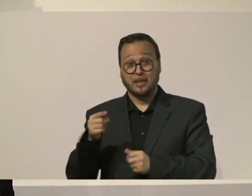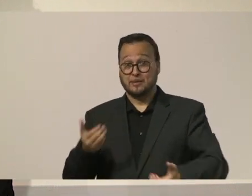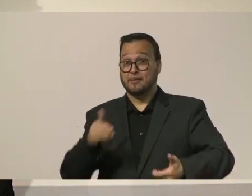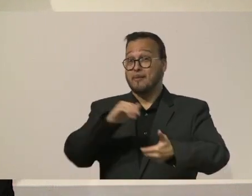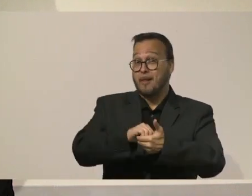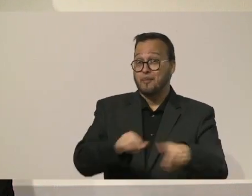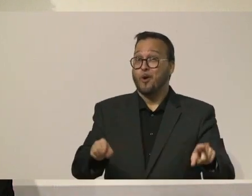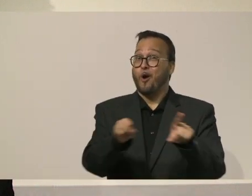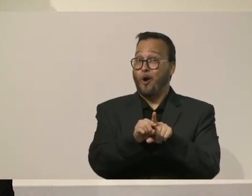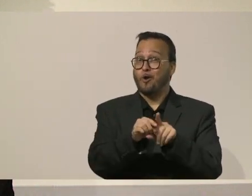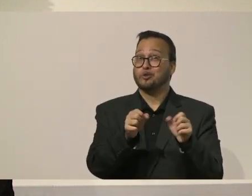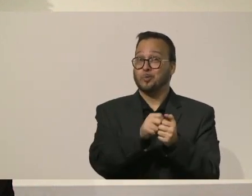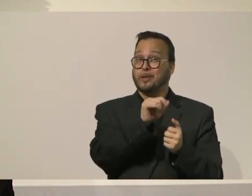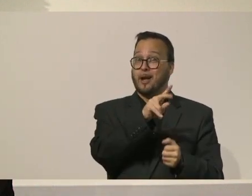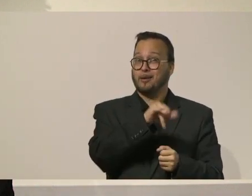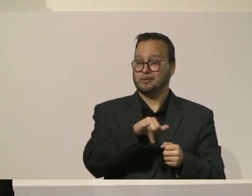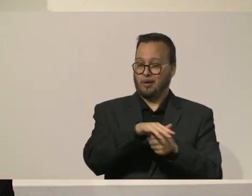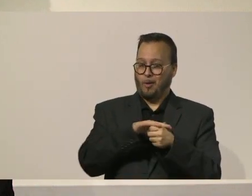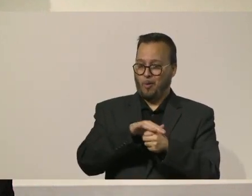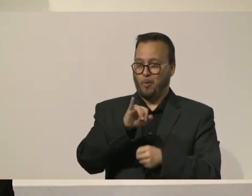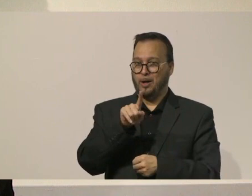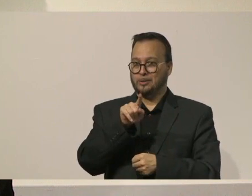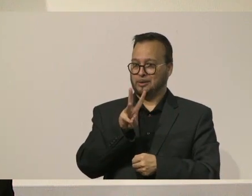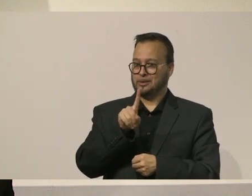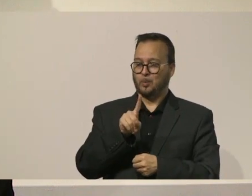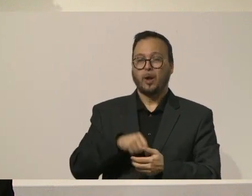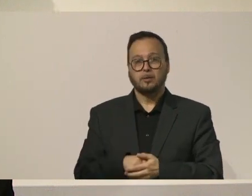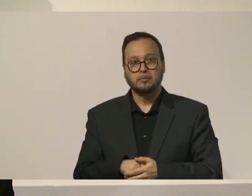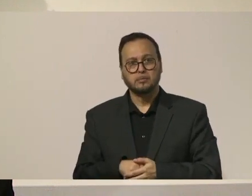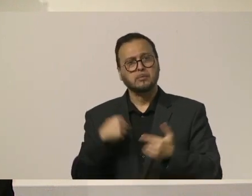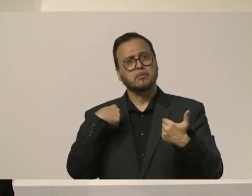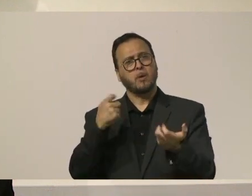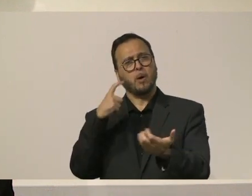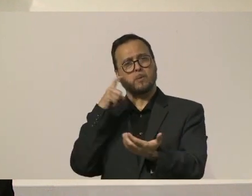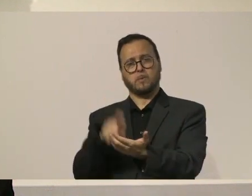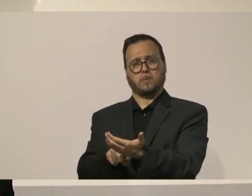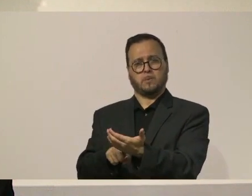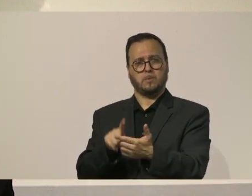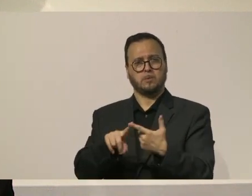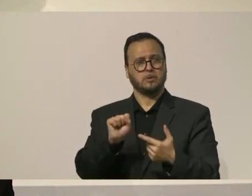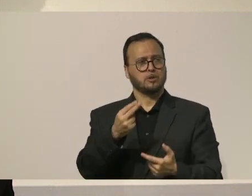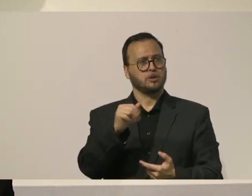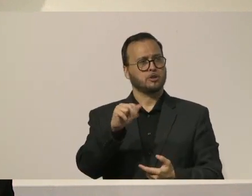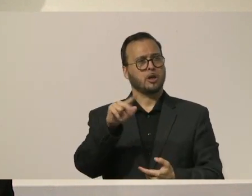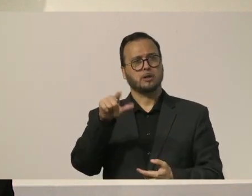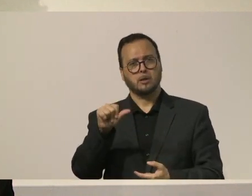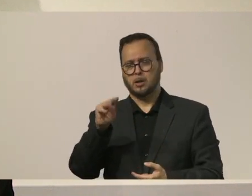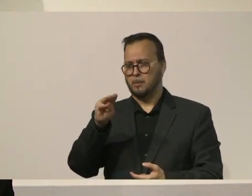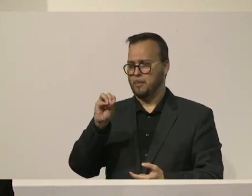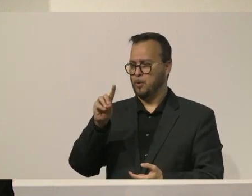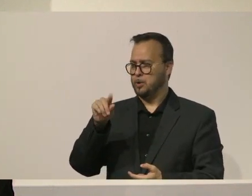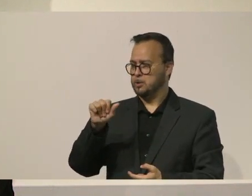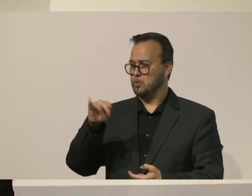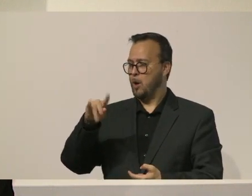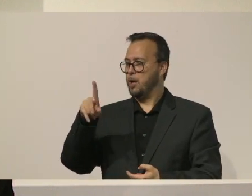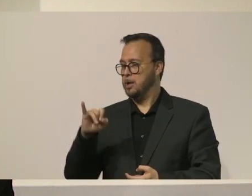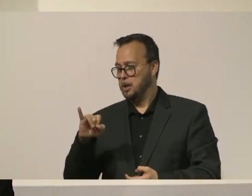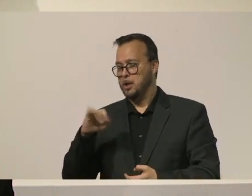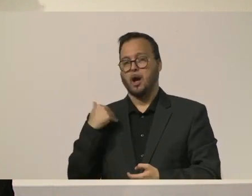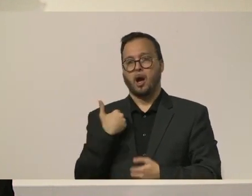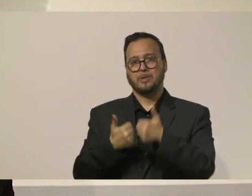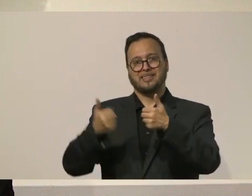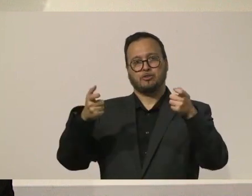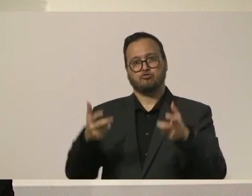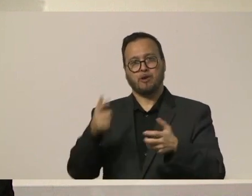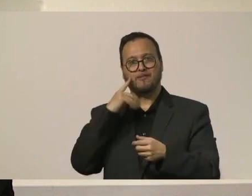collaboration also with IATSE Local 161. I want to give a big shout out to Shandana Madaswamy, our Senior Director of